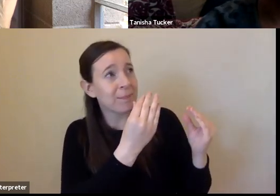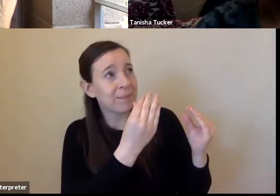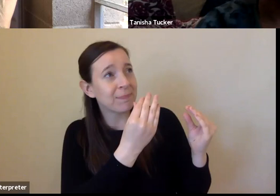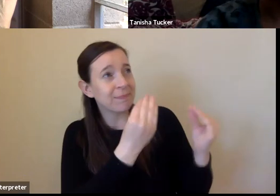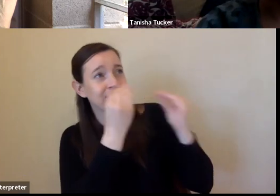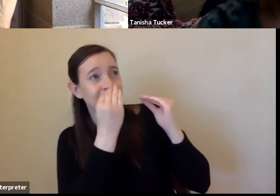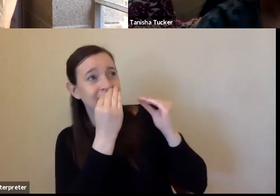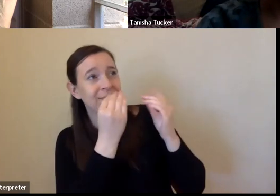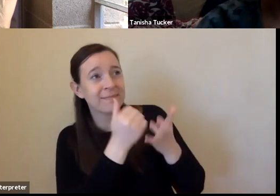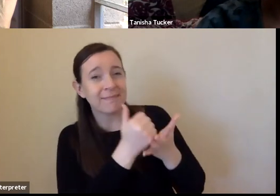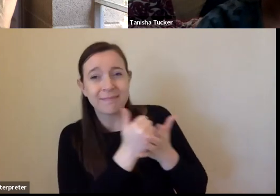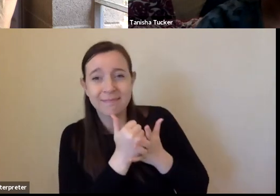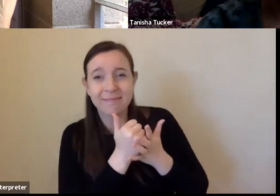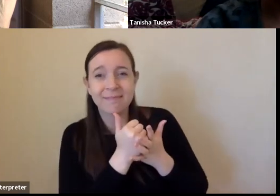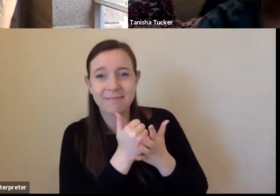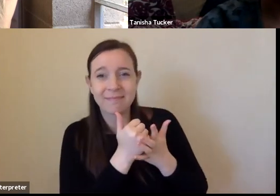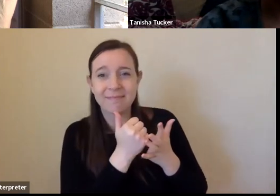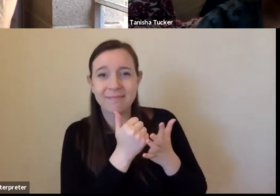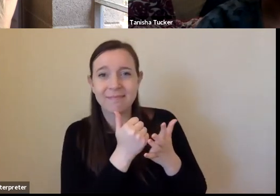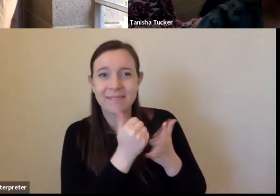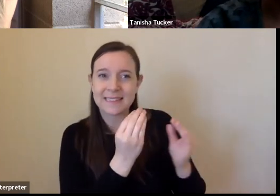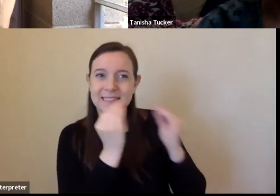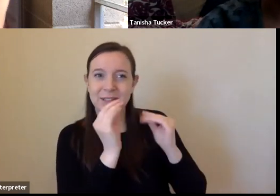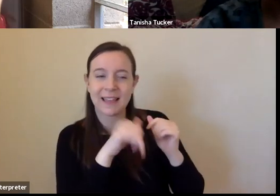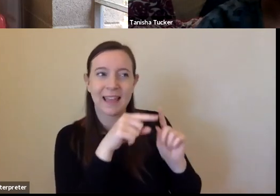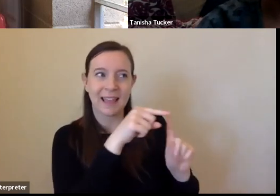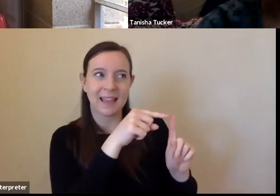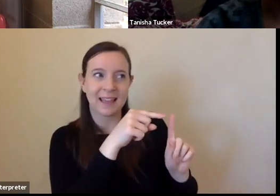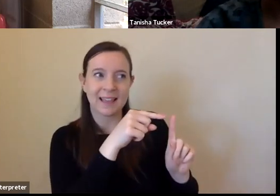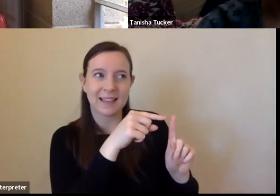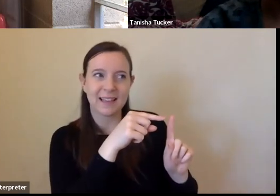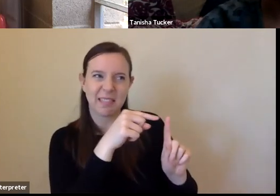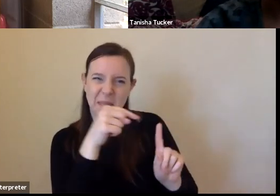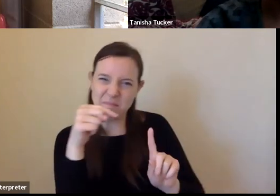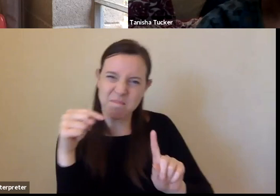about relationships. And I think when she talked about